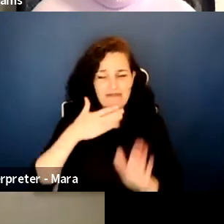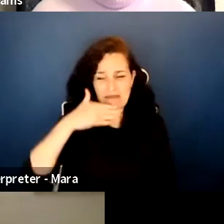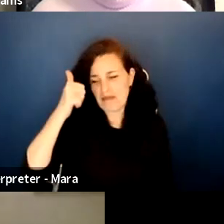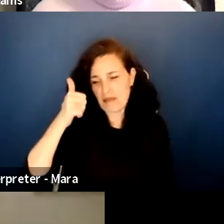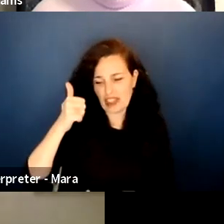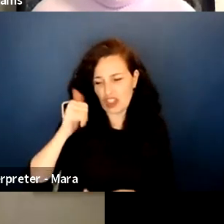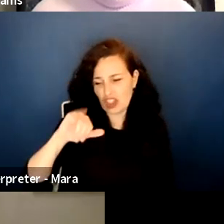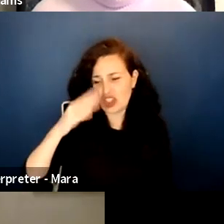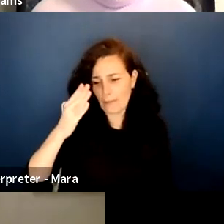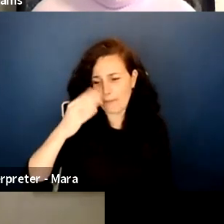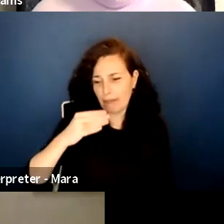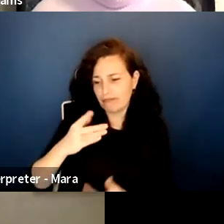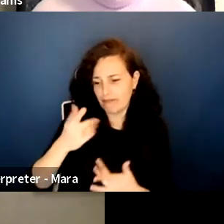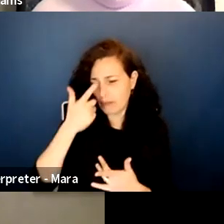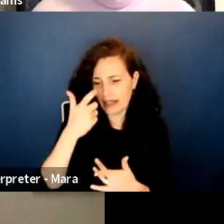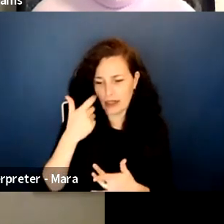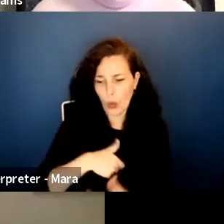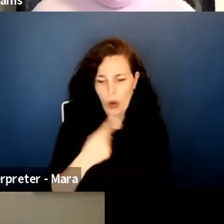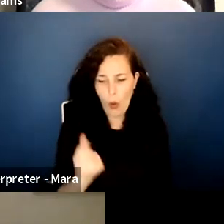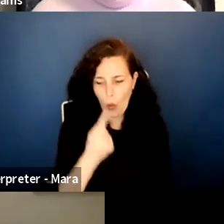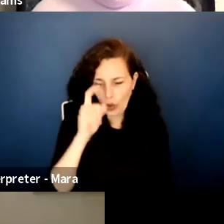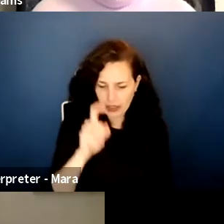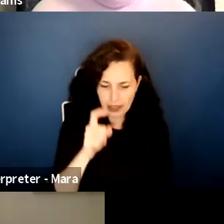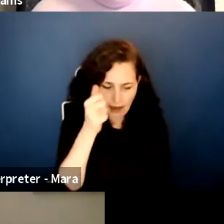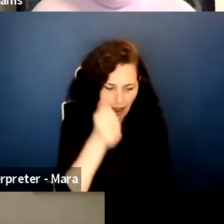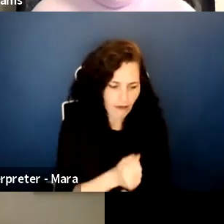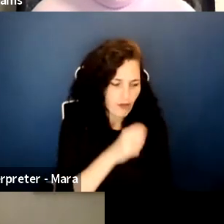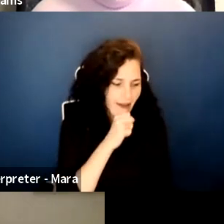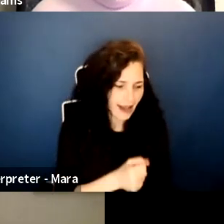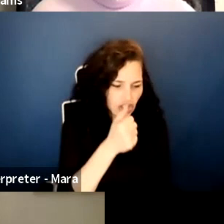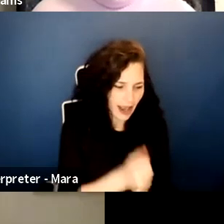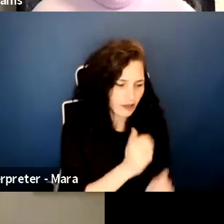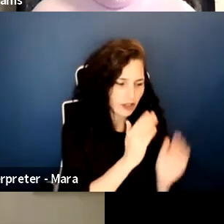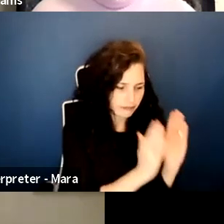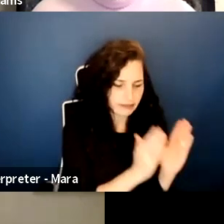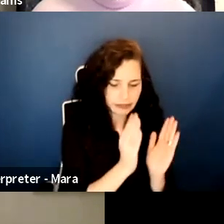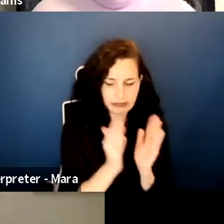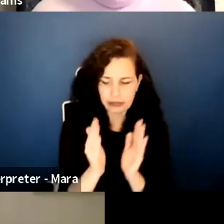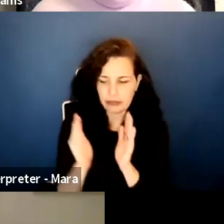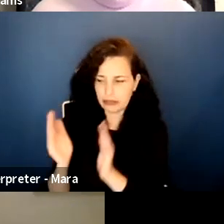That we always need people of every age, every stage, every